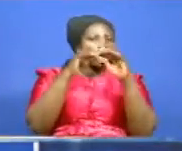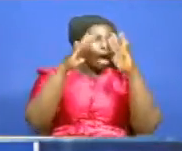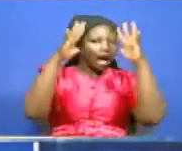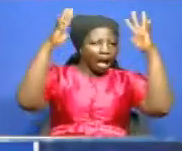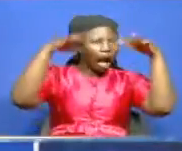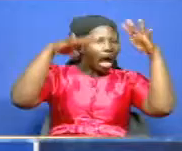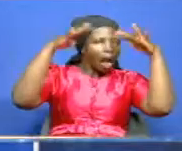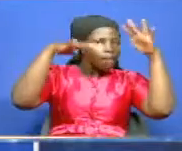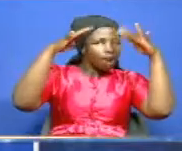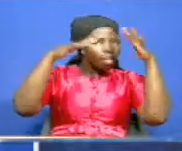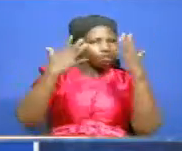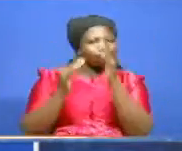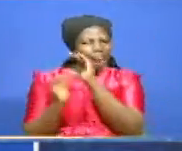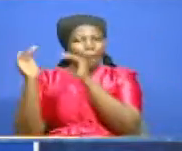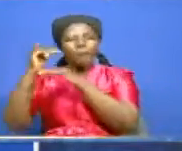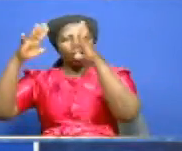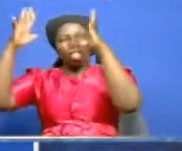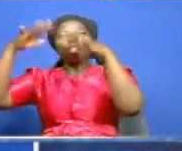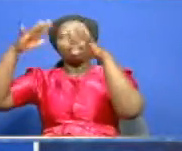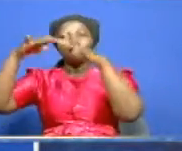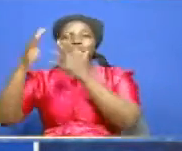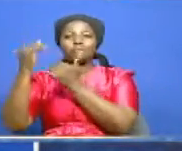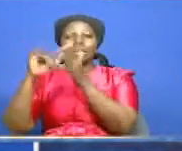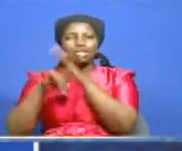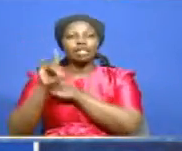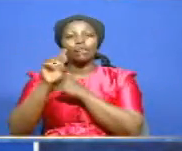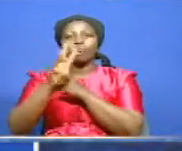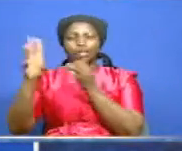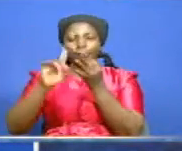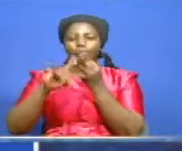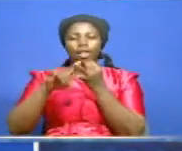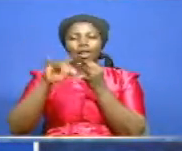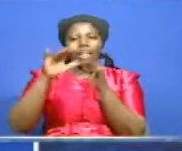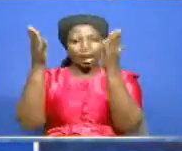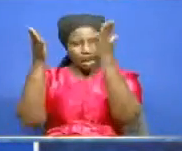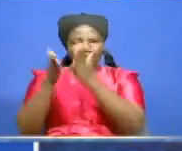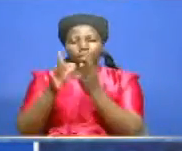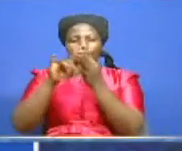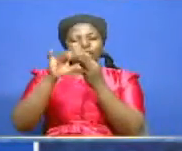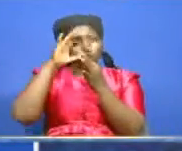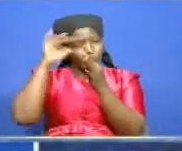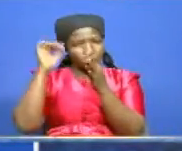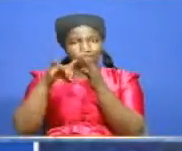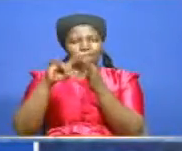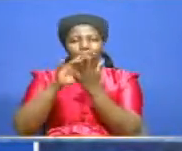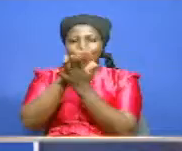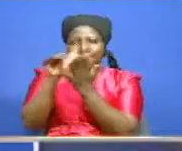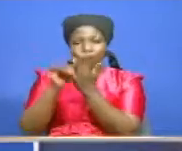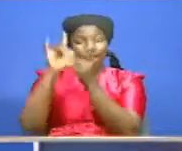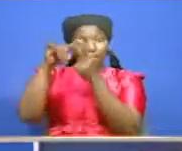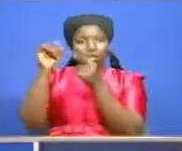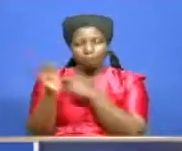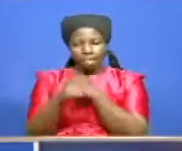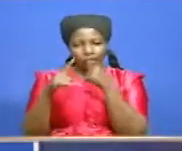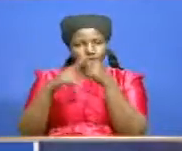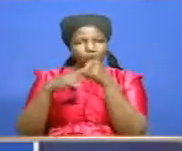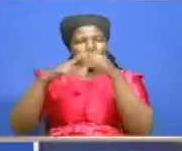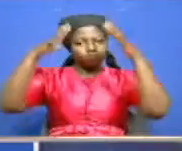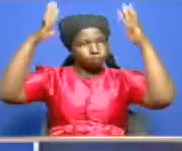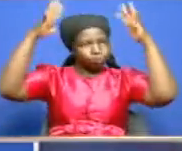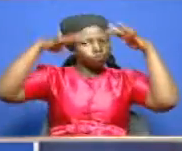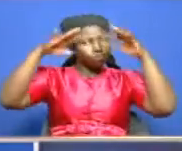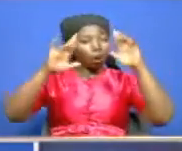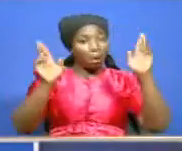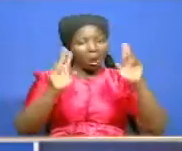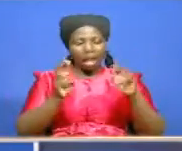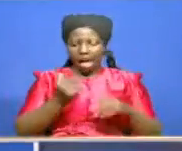in Western, Rift Valley, Coast and Central till the month of June. The downpour is already causing flash